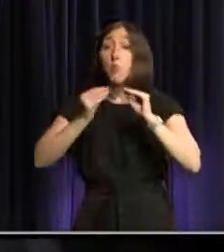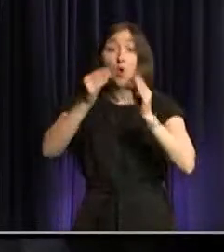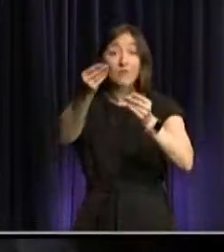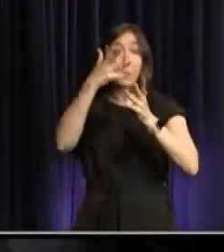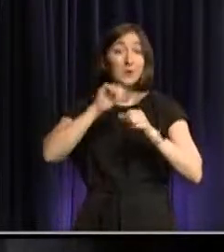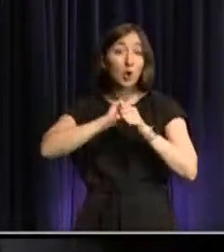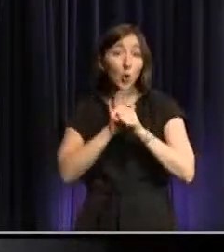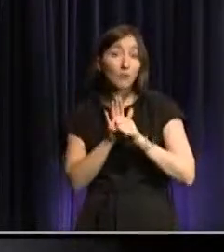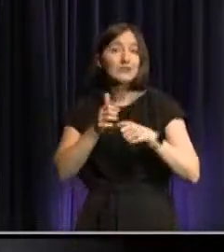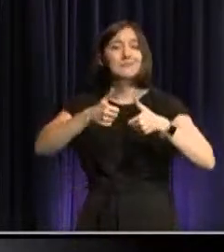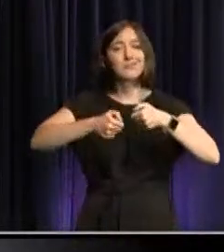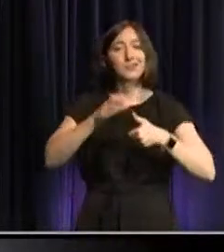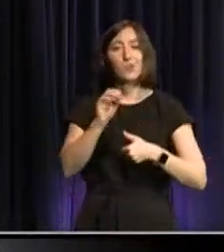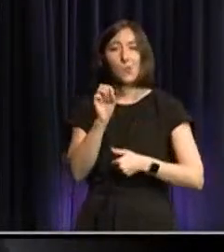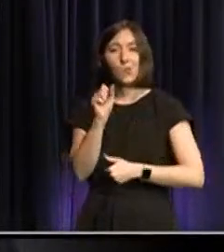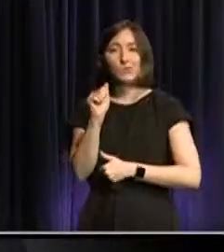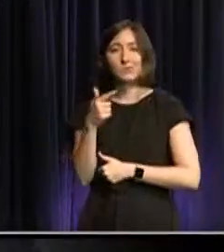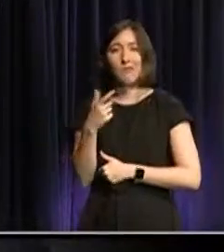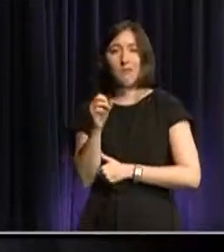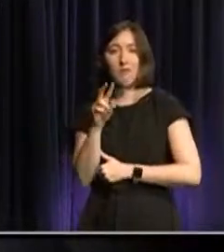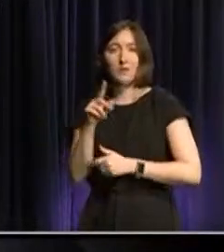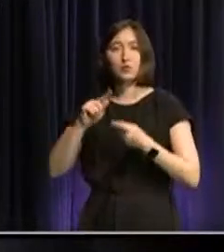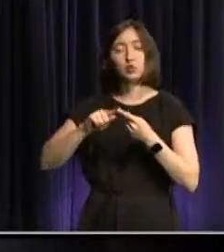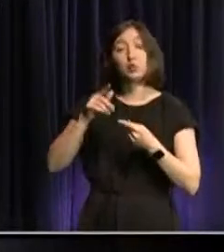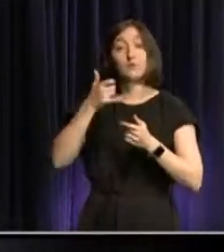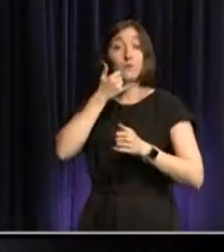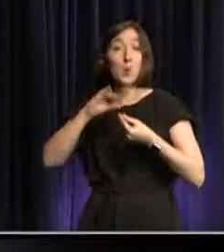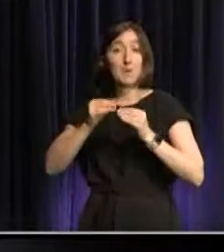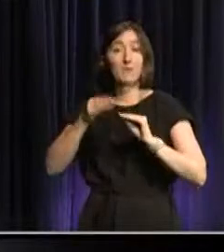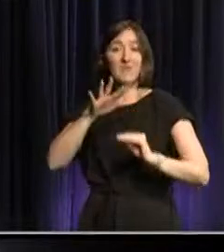to 55000 or by going to the website